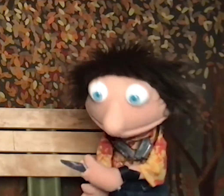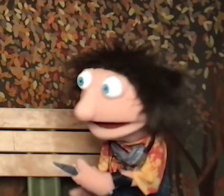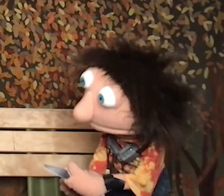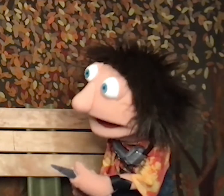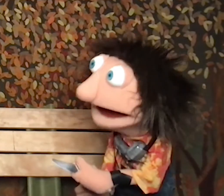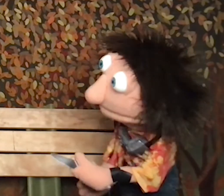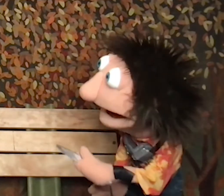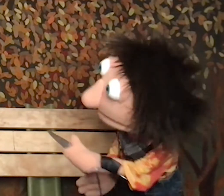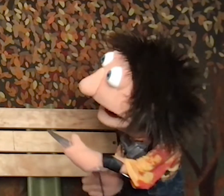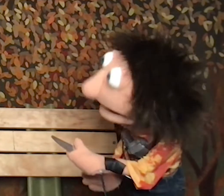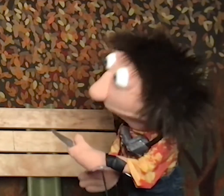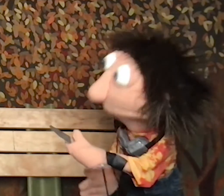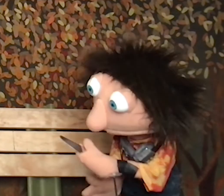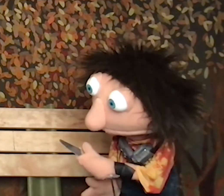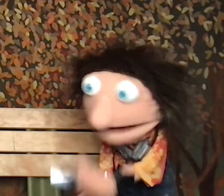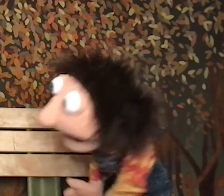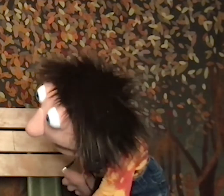I know, Timber. It's not like that.